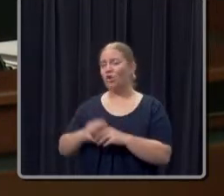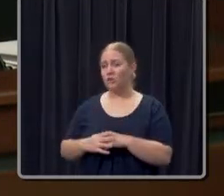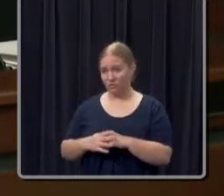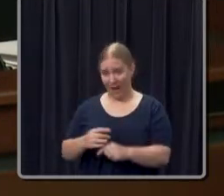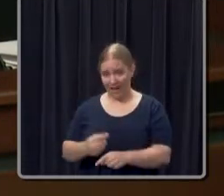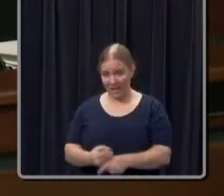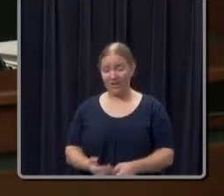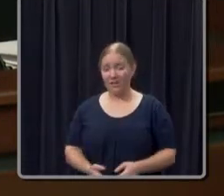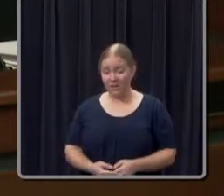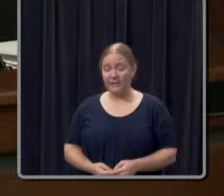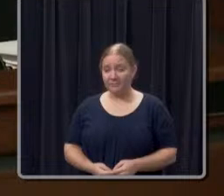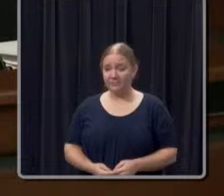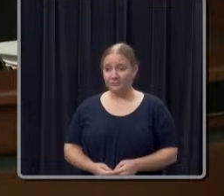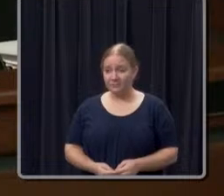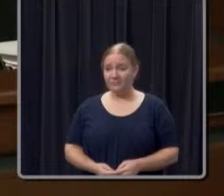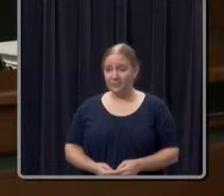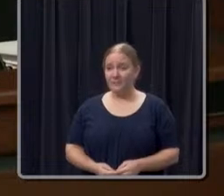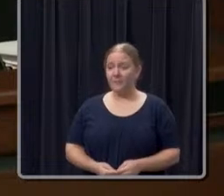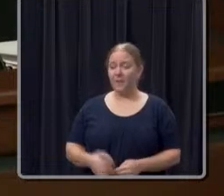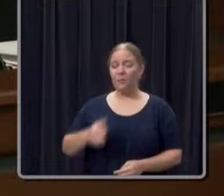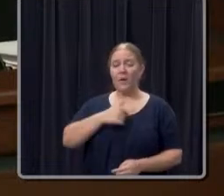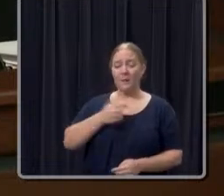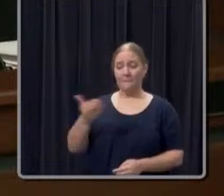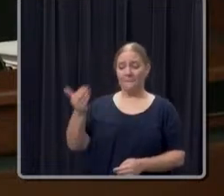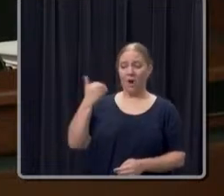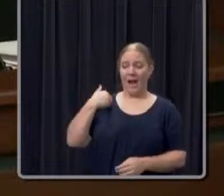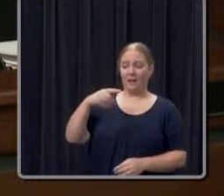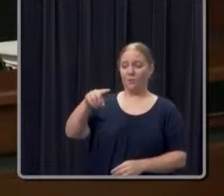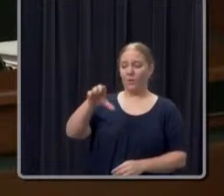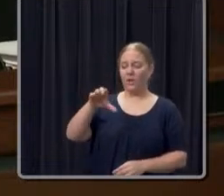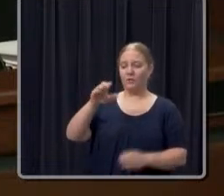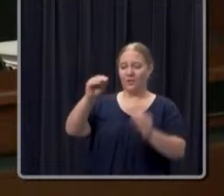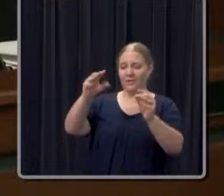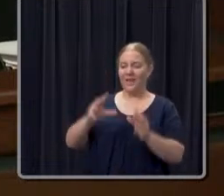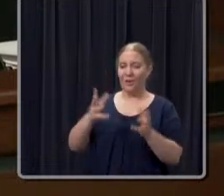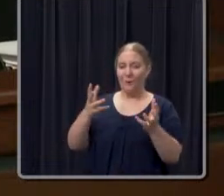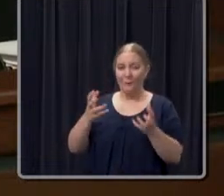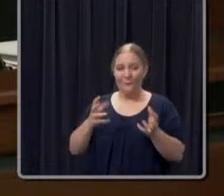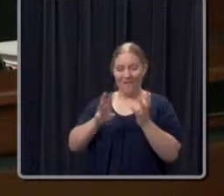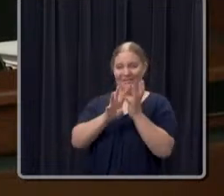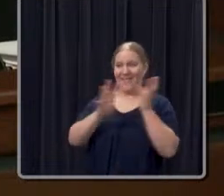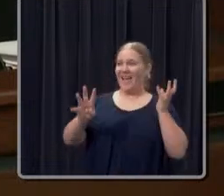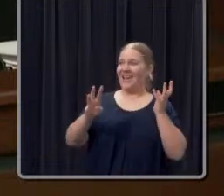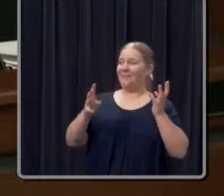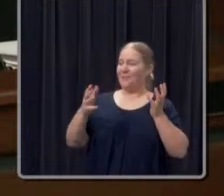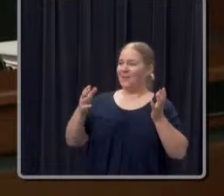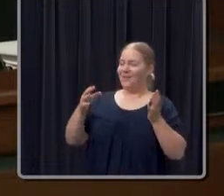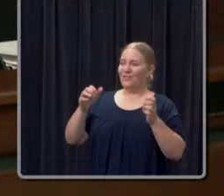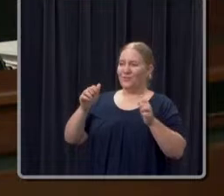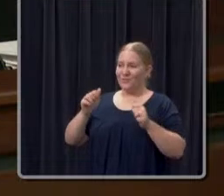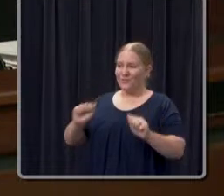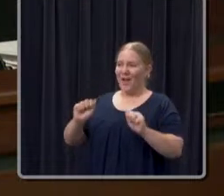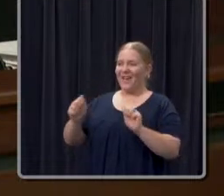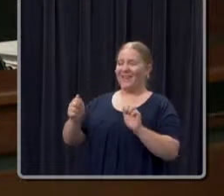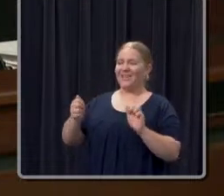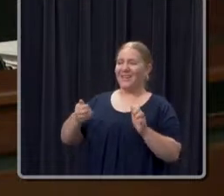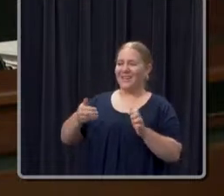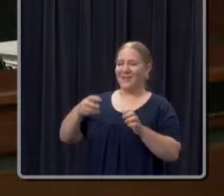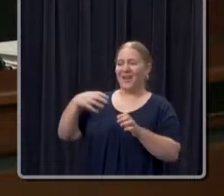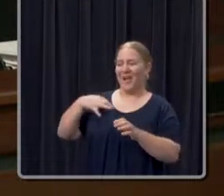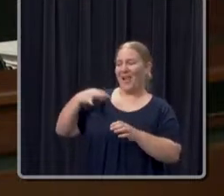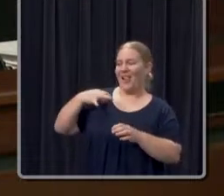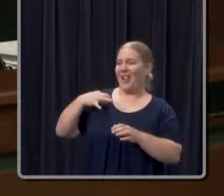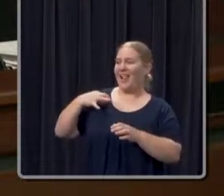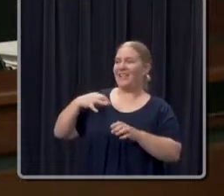right? You know, one of the conversations, we used to have 100 teachers that were lining up for every open position, and it's getting harder and harder, and we're all competing for the